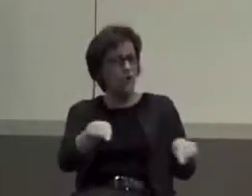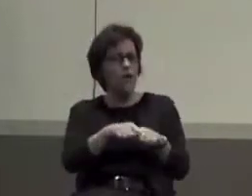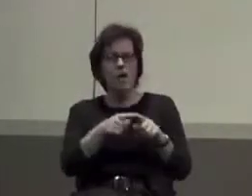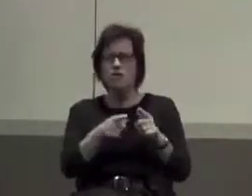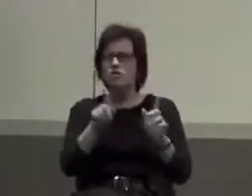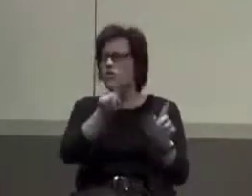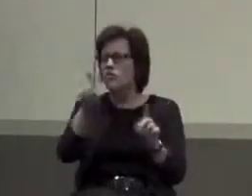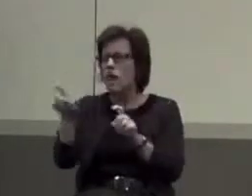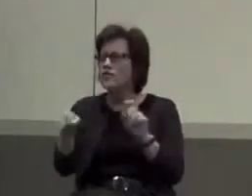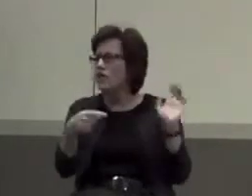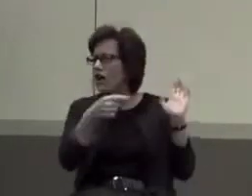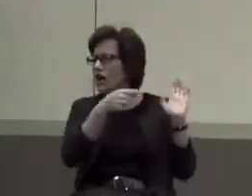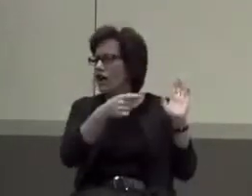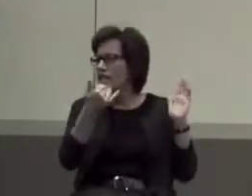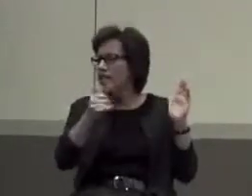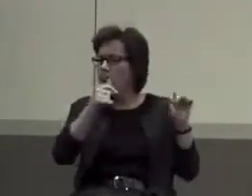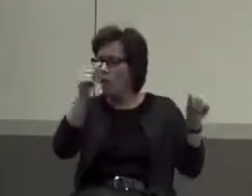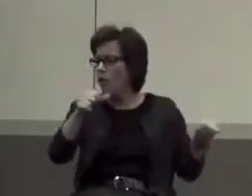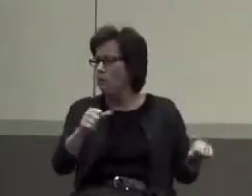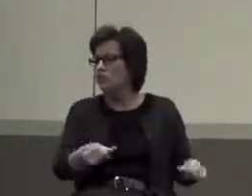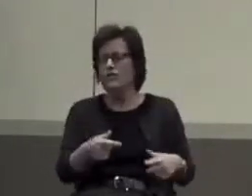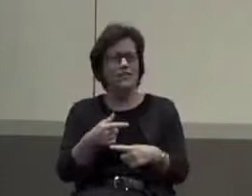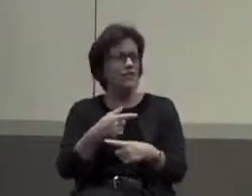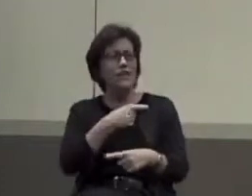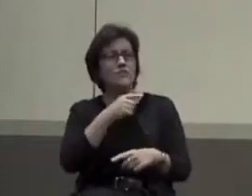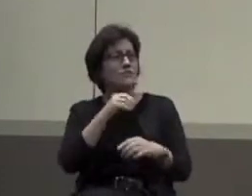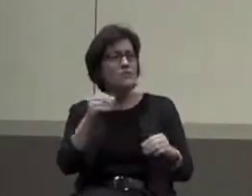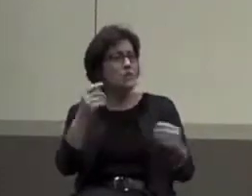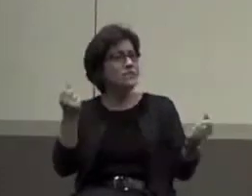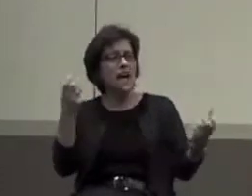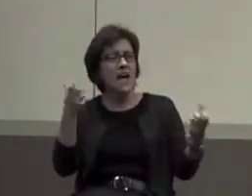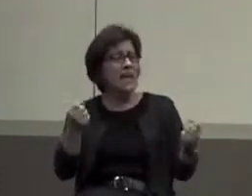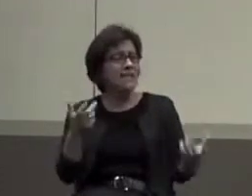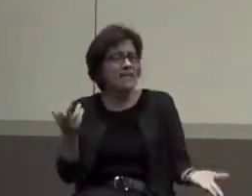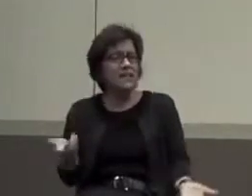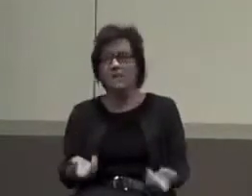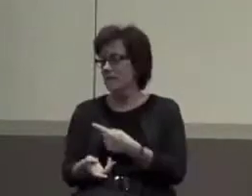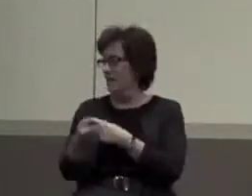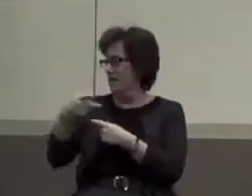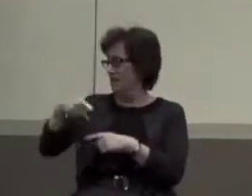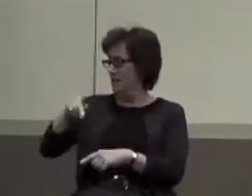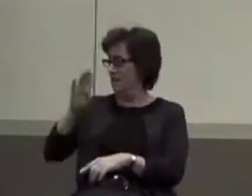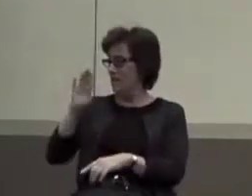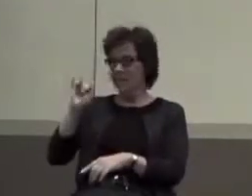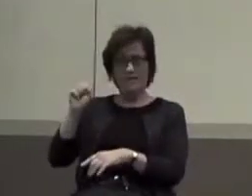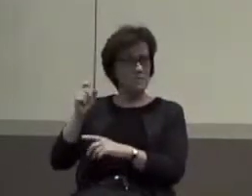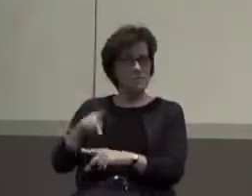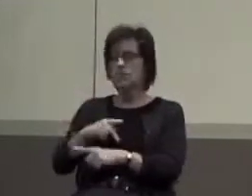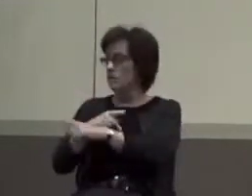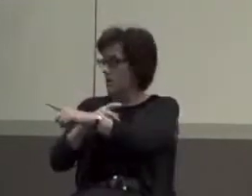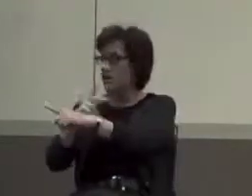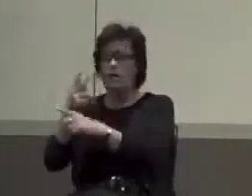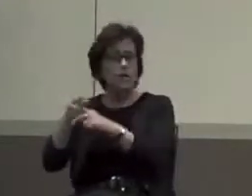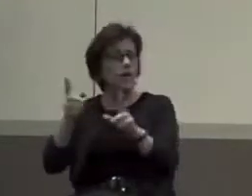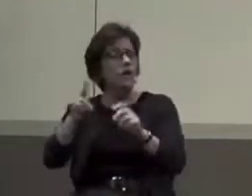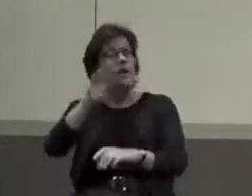poster. Wow. It's really poorly done. Was it a PBIS person? Yeah, they call it the PBIS police when the kids